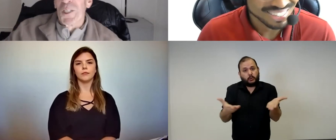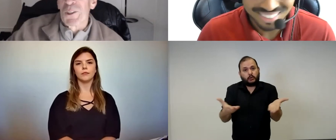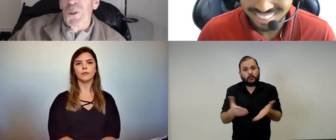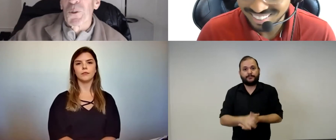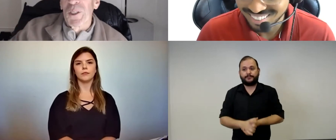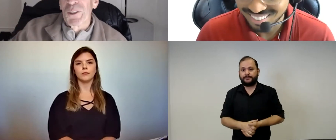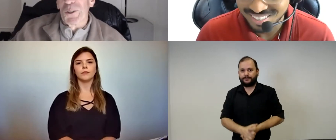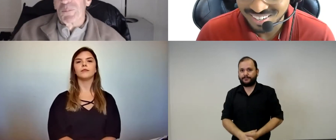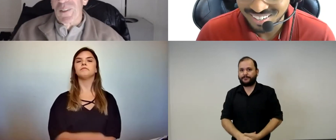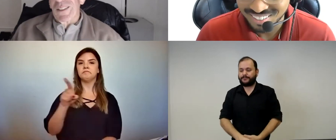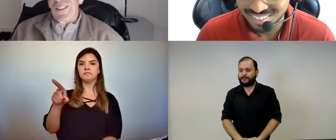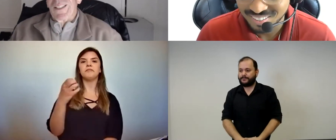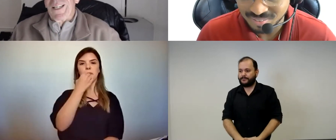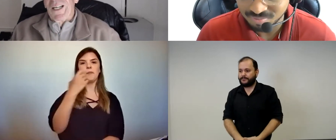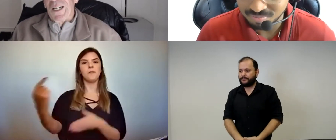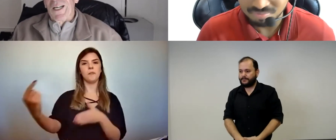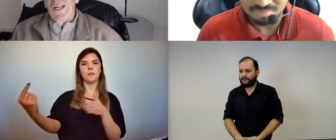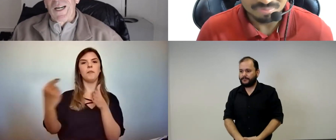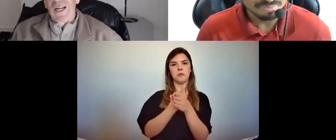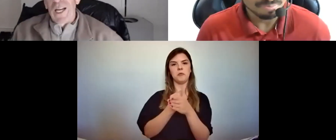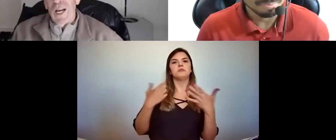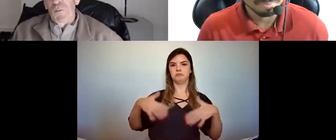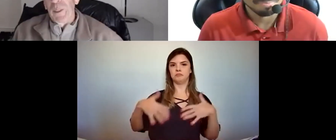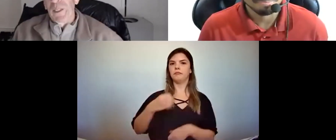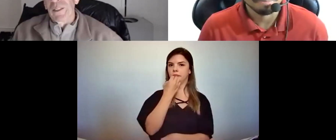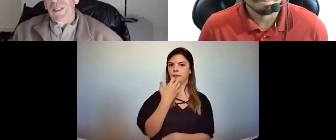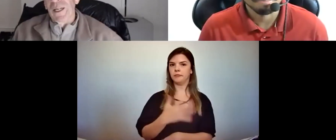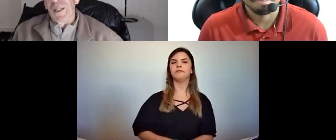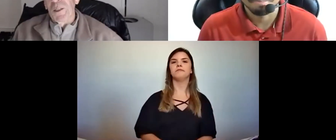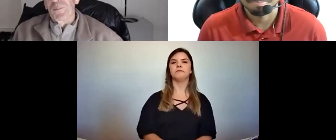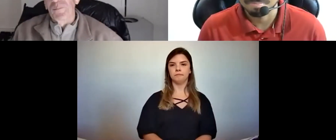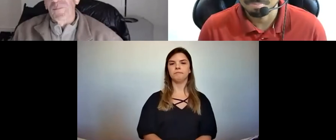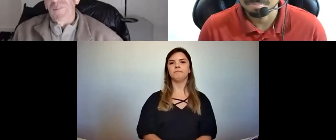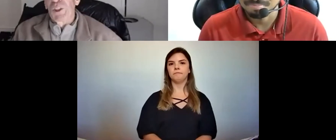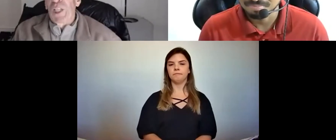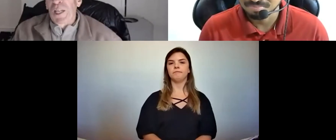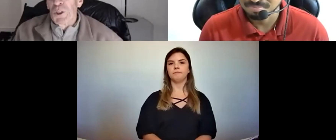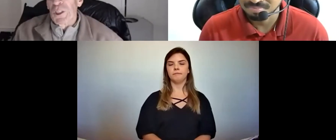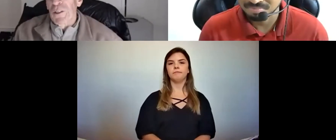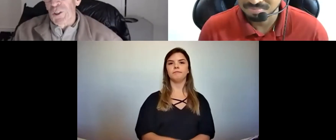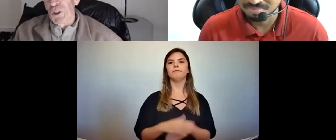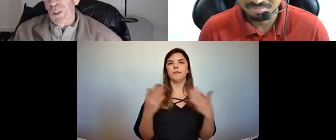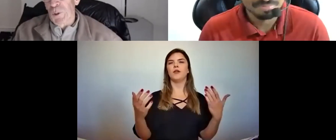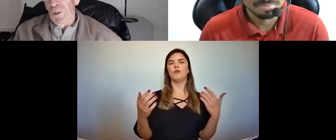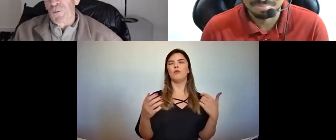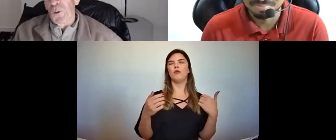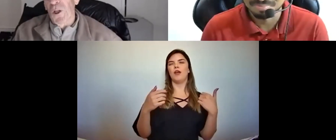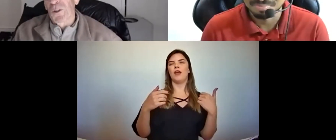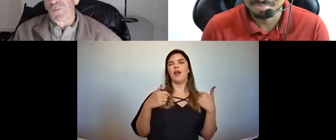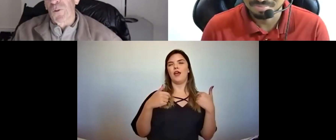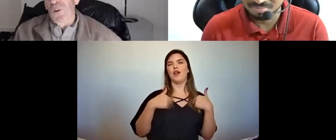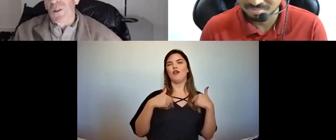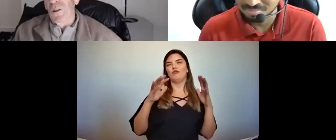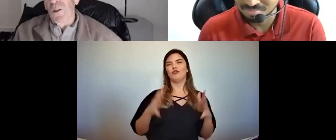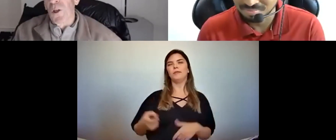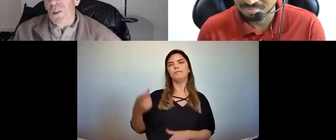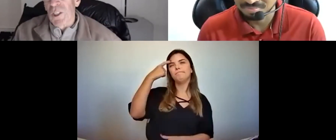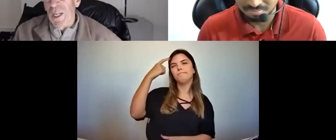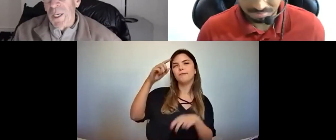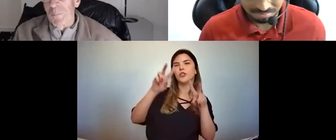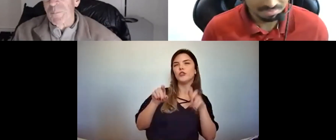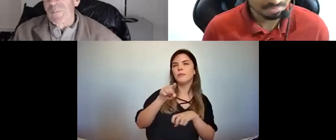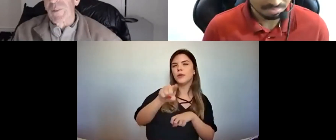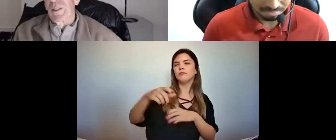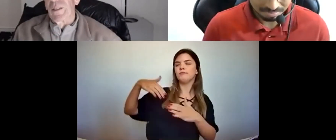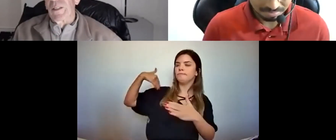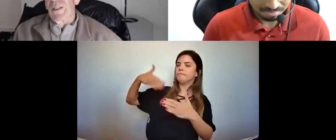It's an excellent question. I have been challenging this assumption for a long